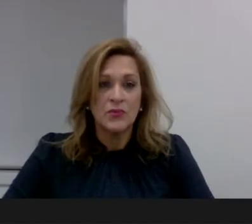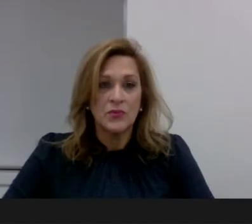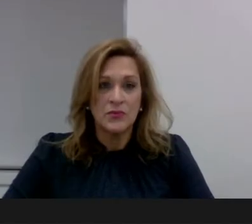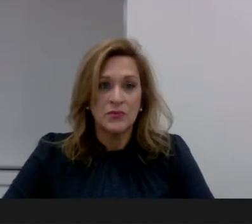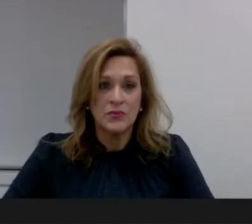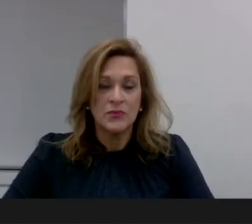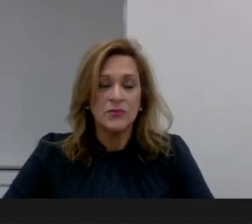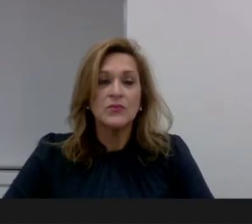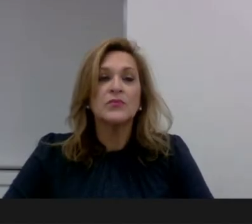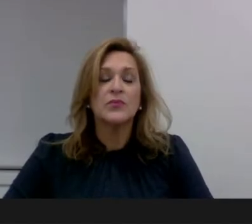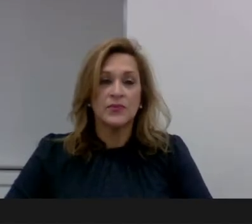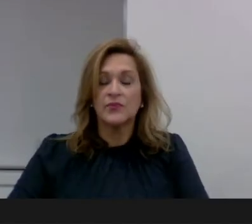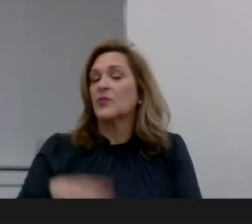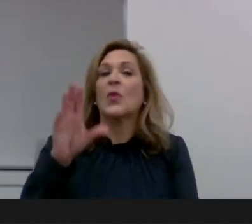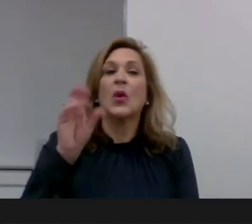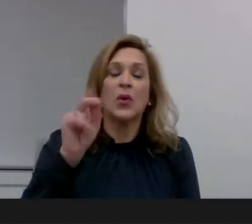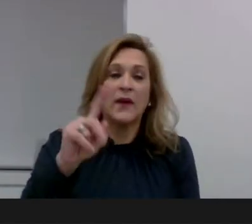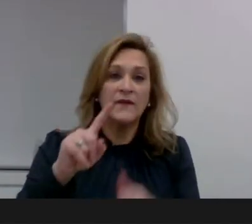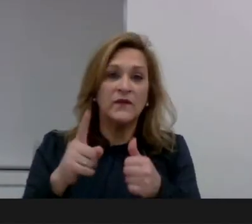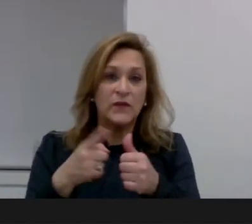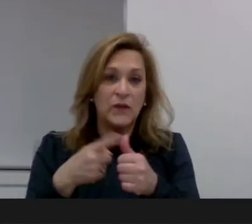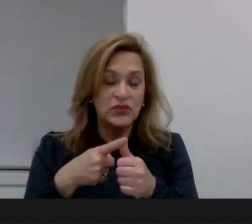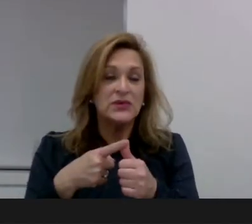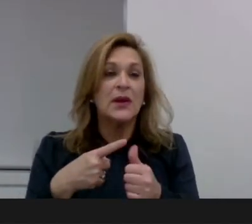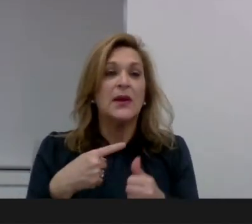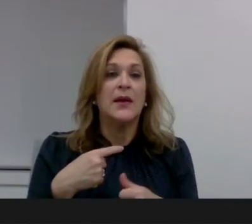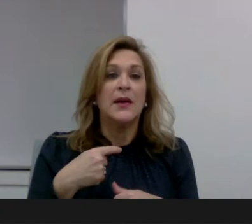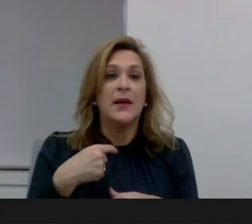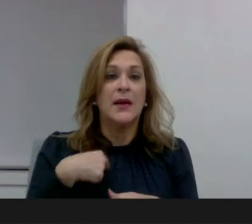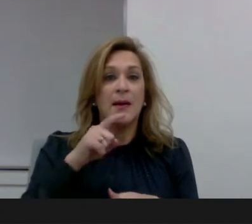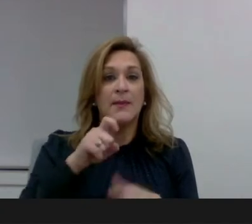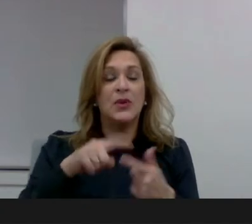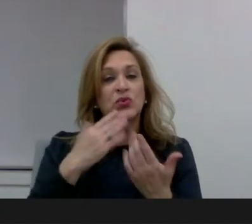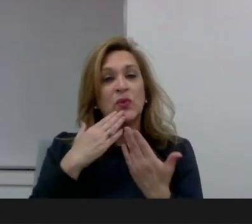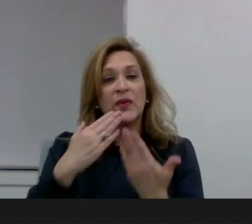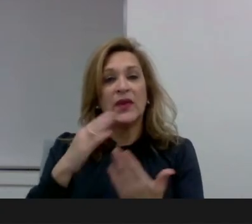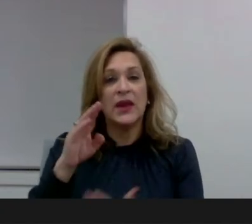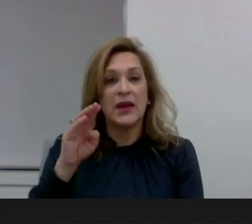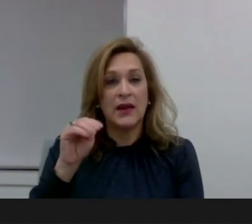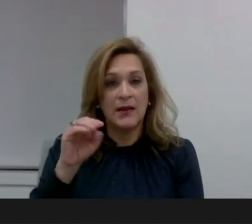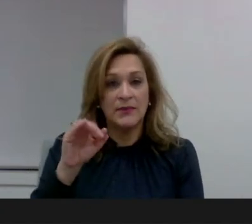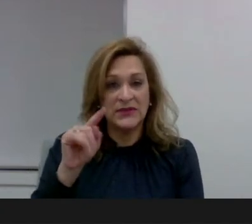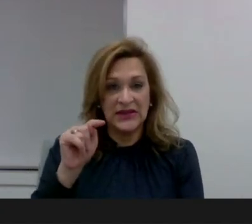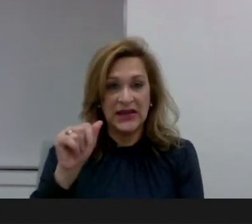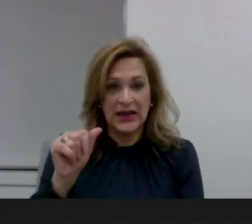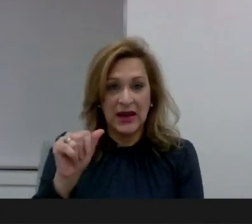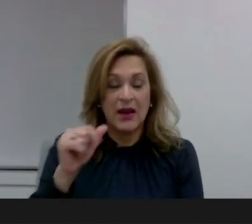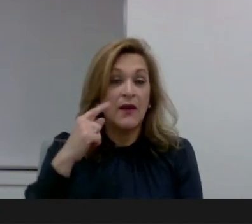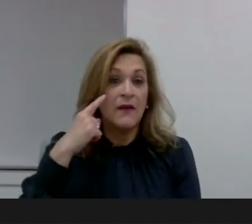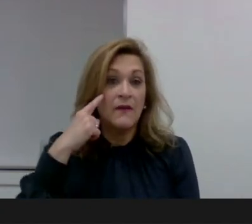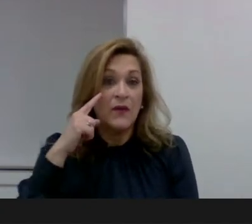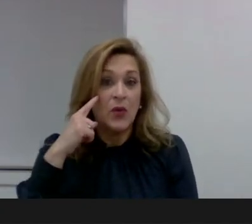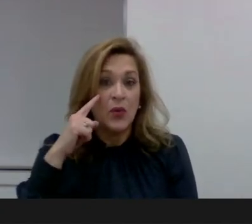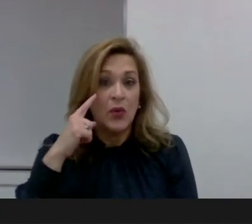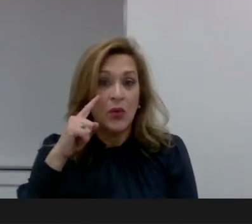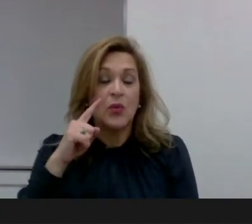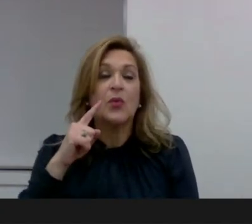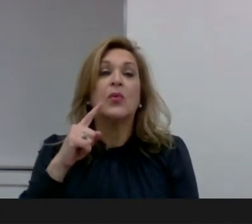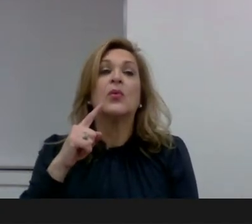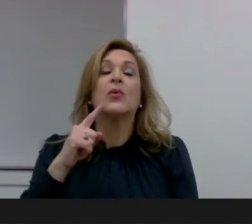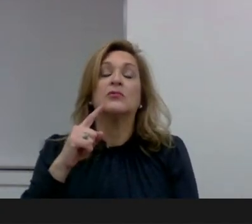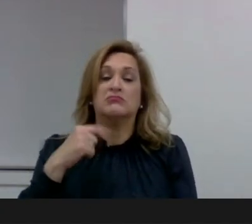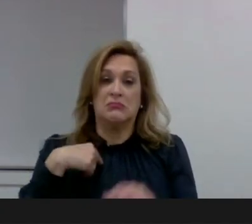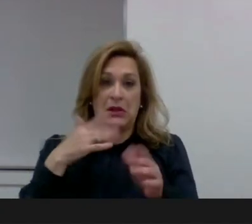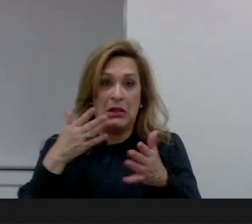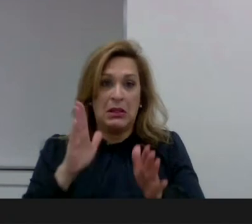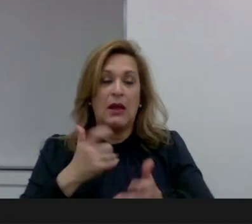Okay, first I must thank the MTA for, I had voiced my concern